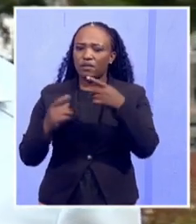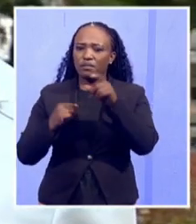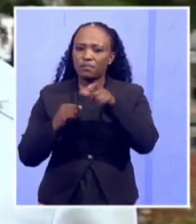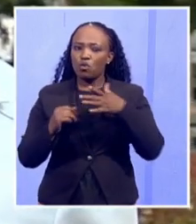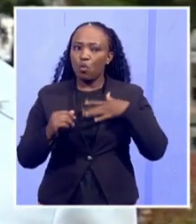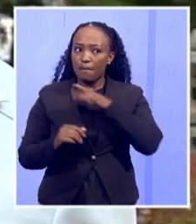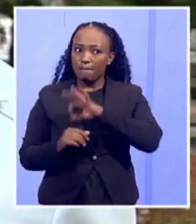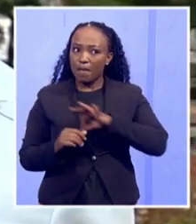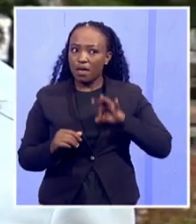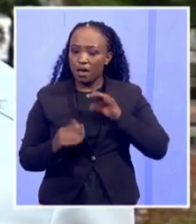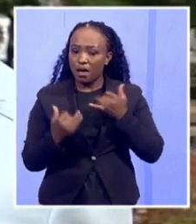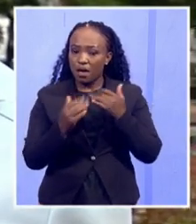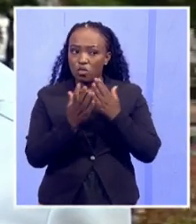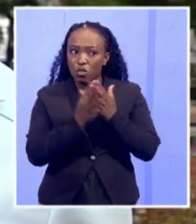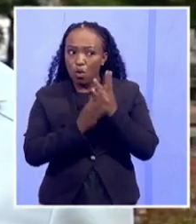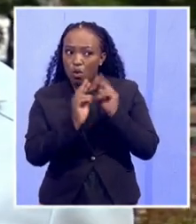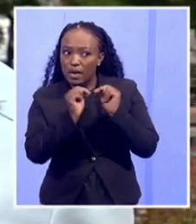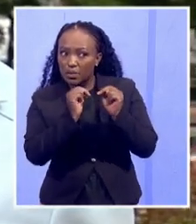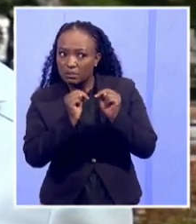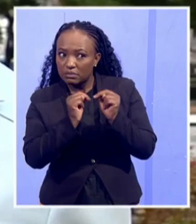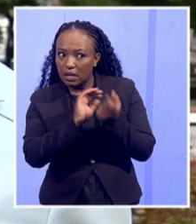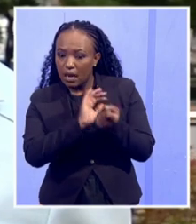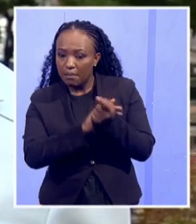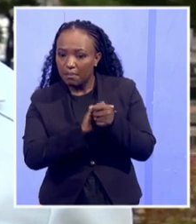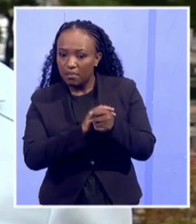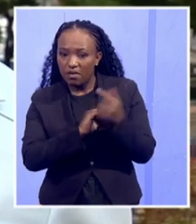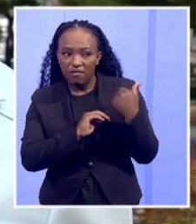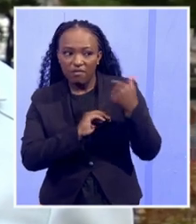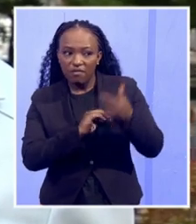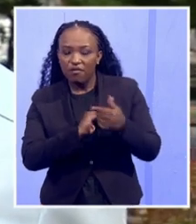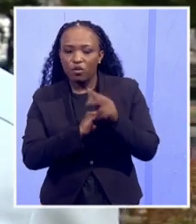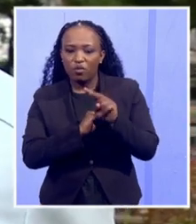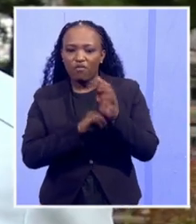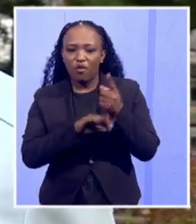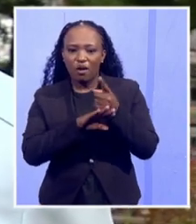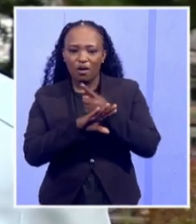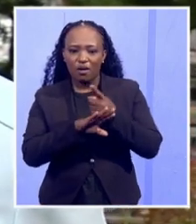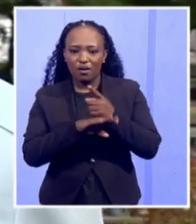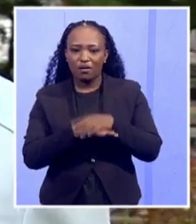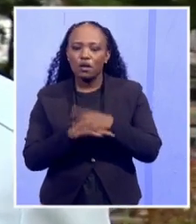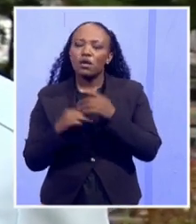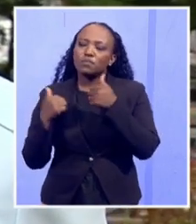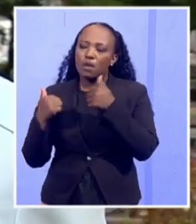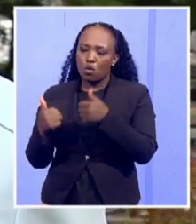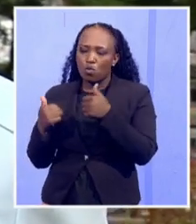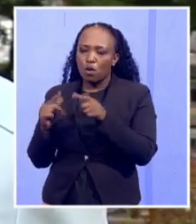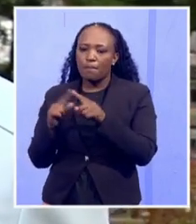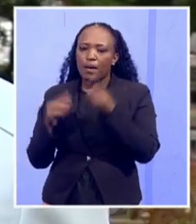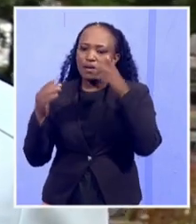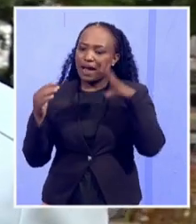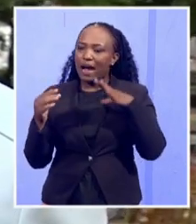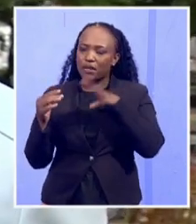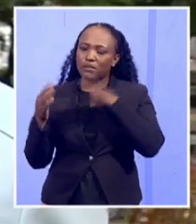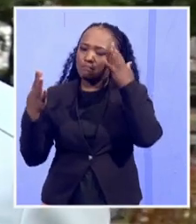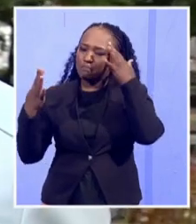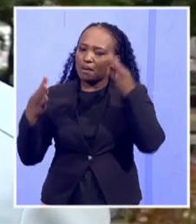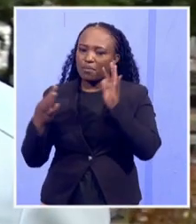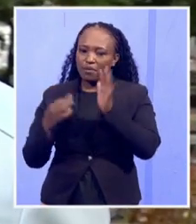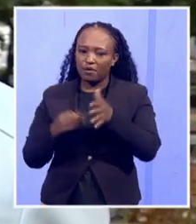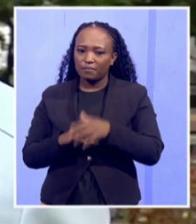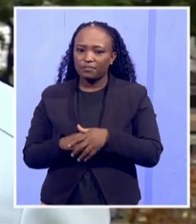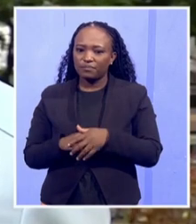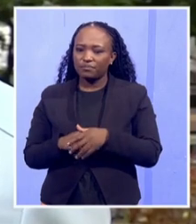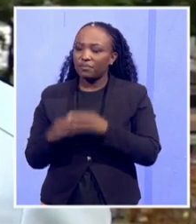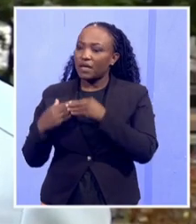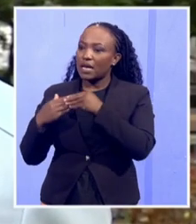mayor this afternoon through the negotiations that have been taking place in the past 24 hours? No, that would be good, but the council shall decide on that. What are